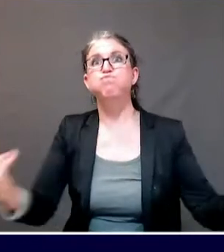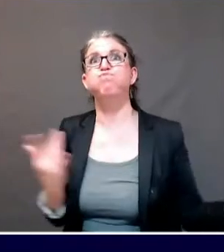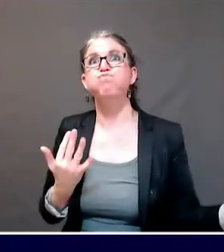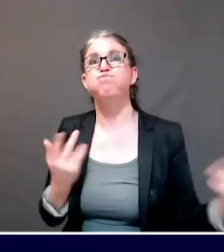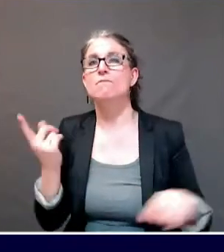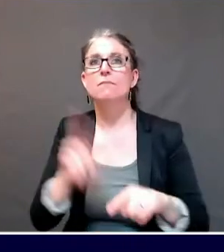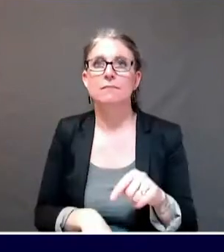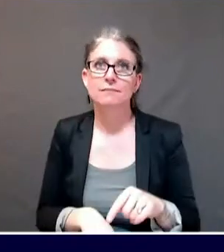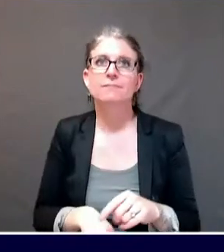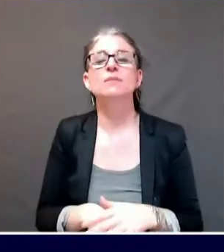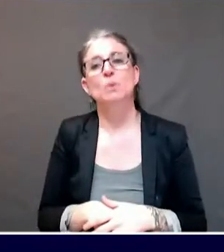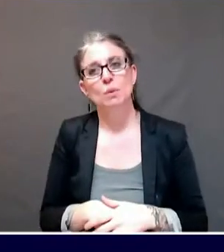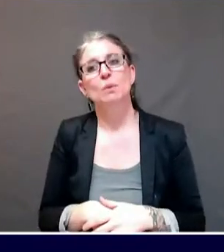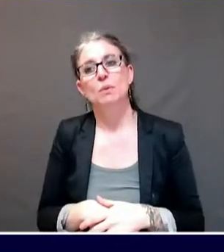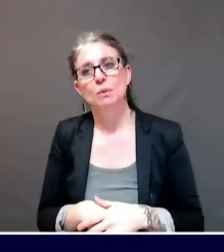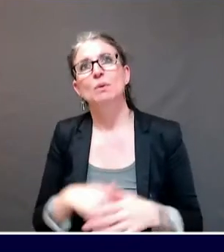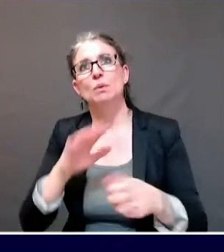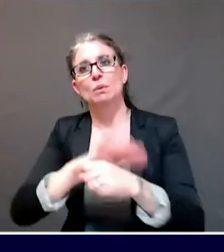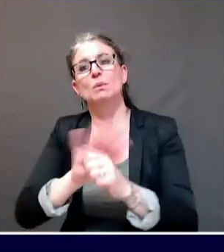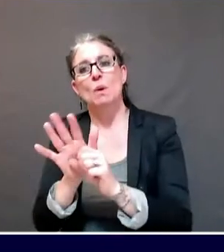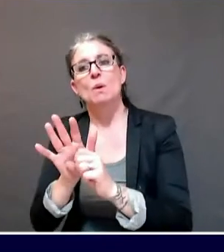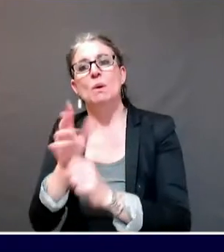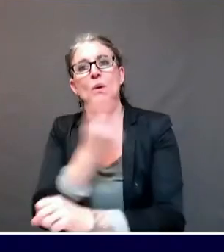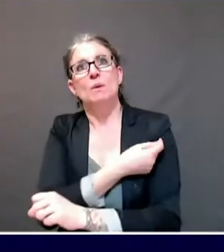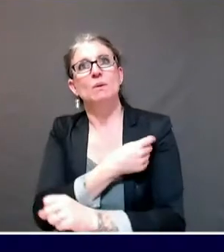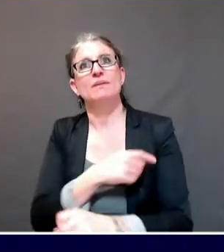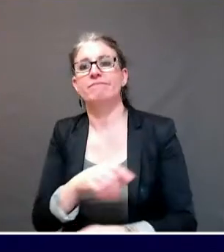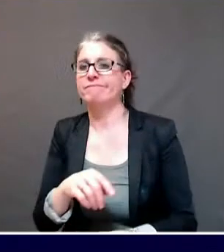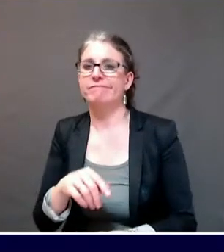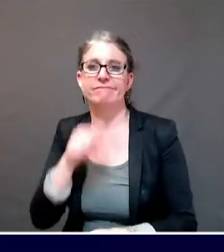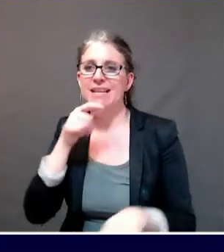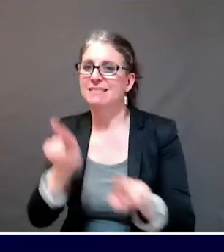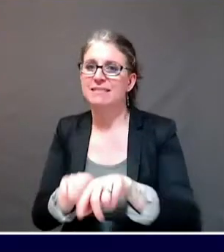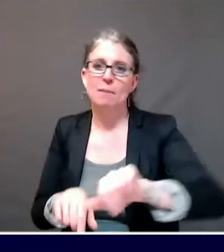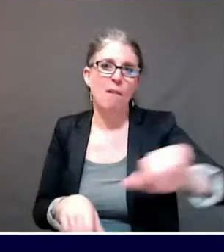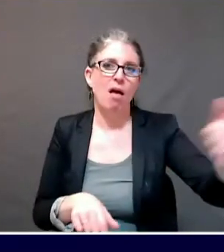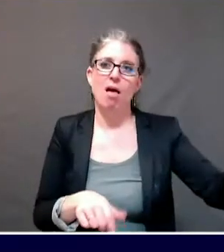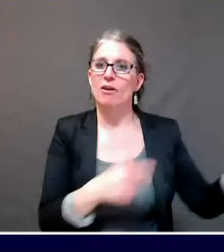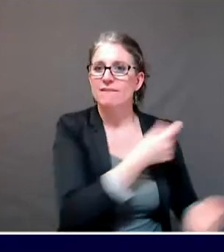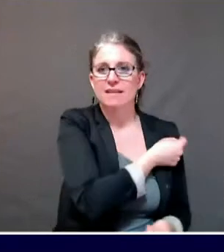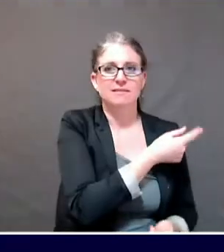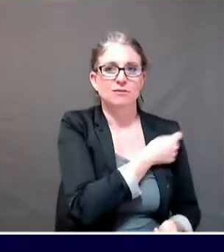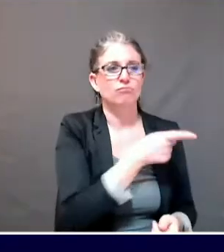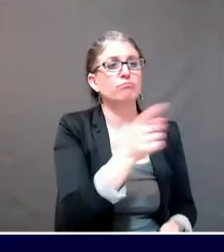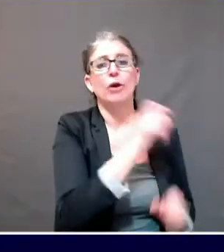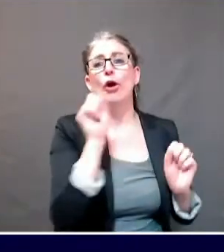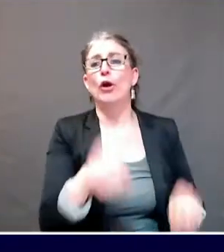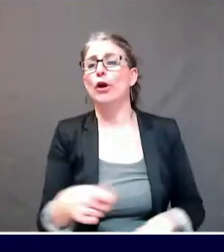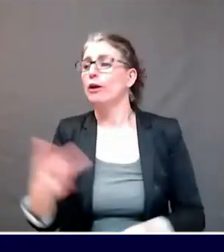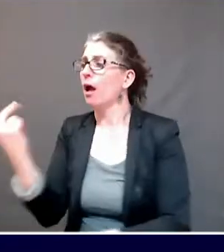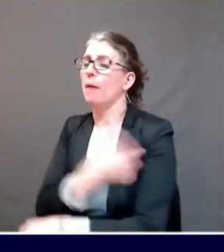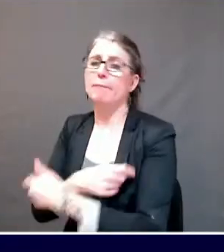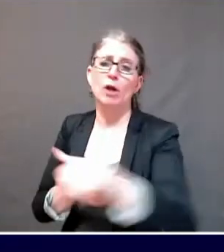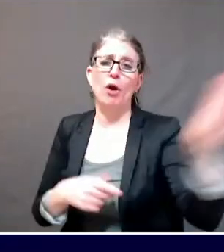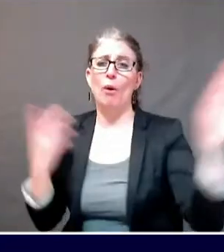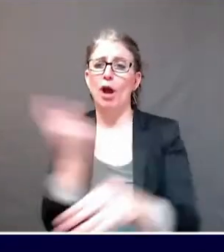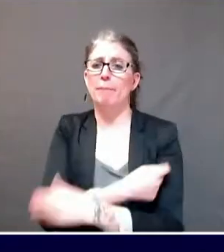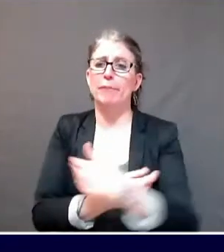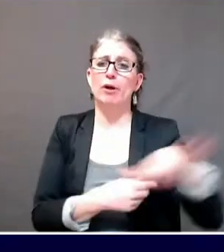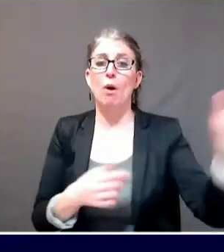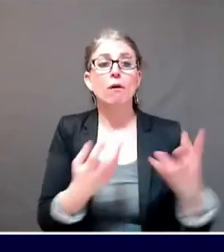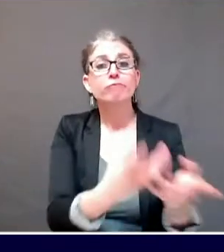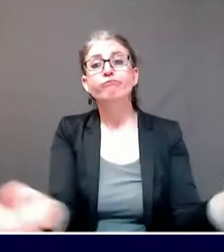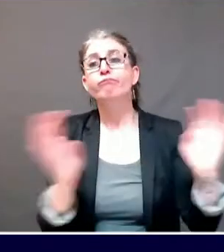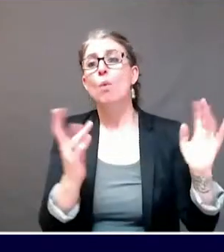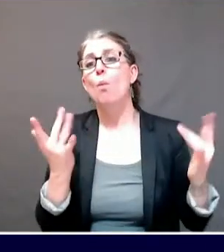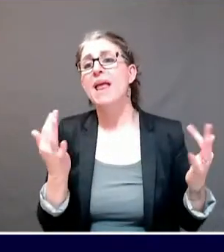monitoring, then folks may have reactions that go unnoticed. If we jam too many people in one place, we could have an outbreak. We don't care and